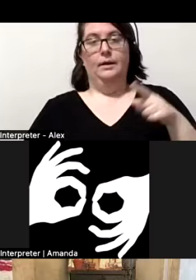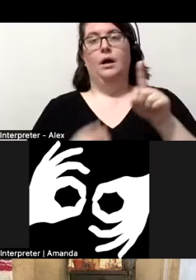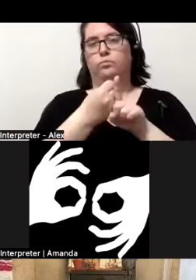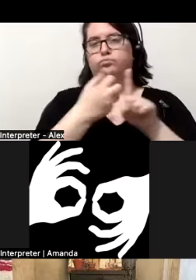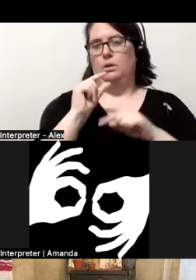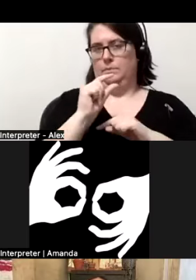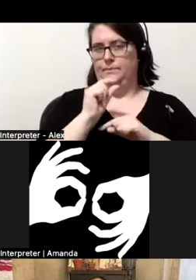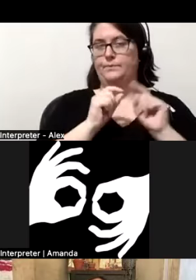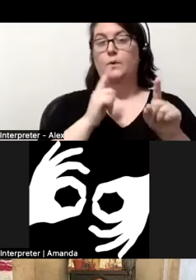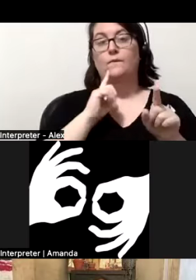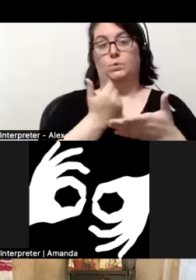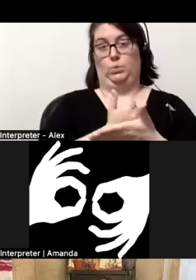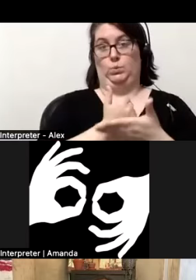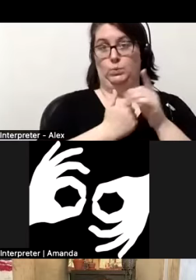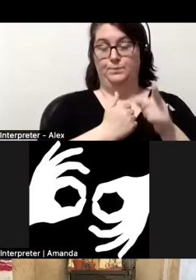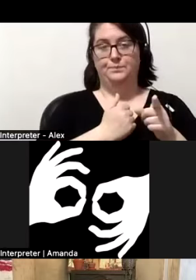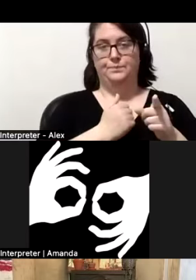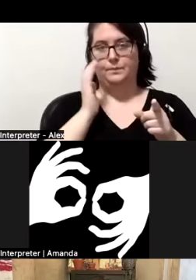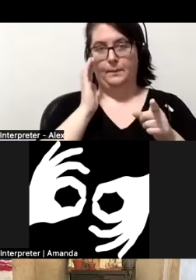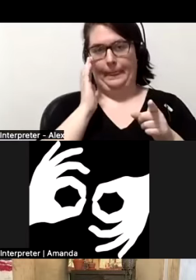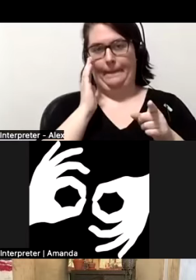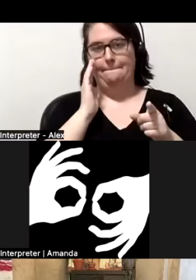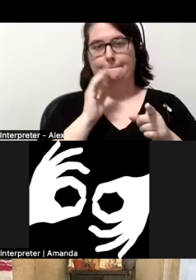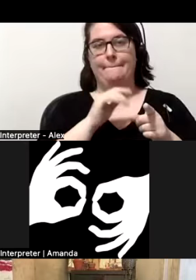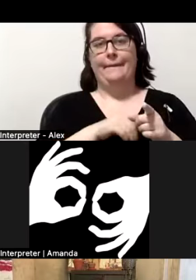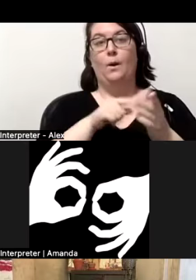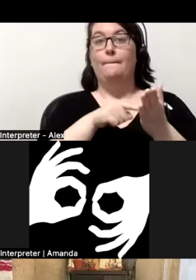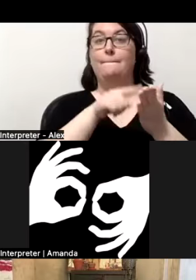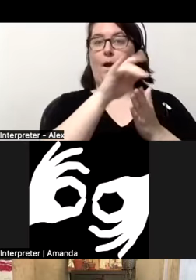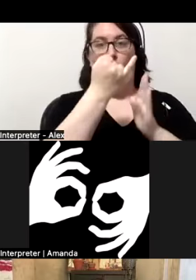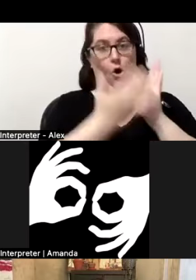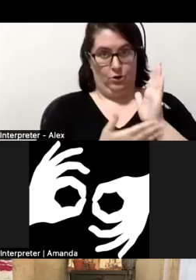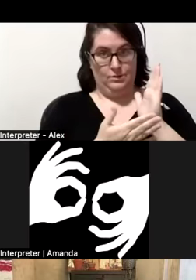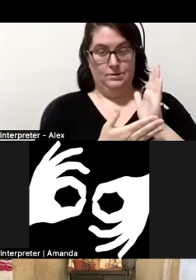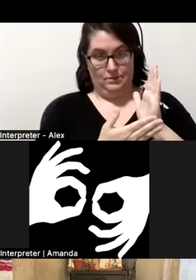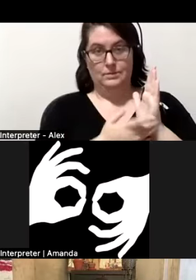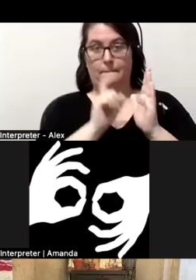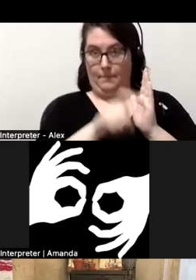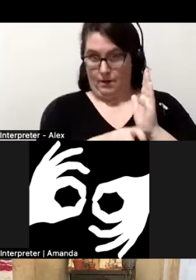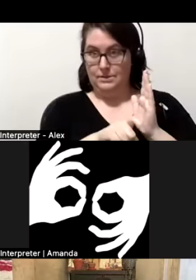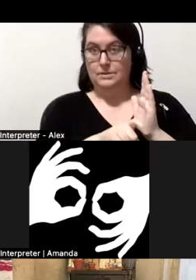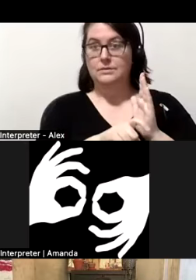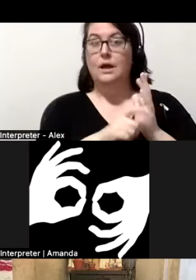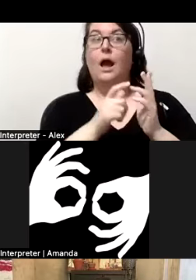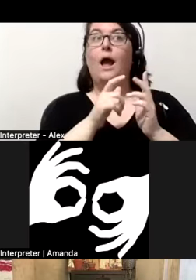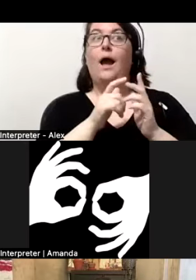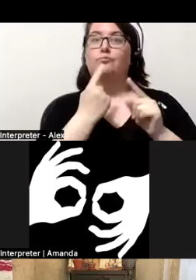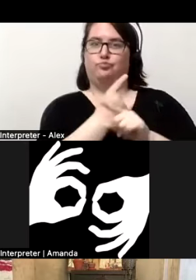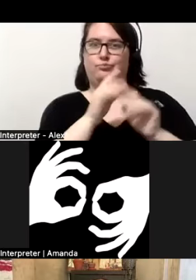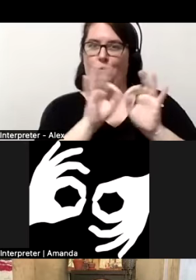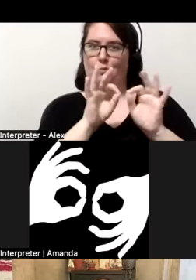emerging festivals, you have to compensate artists and arts workers and demonstrate efforts to meet industry standard rates at